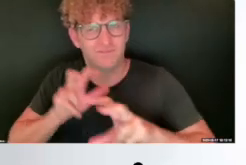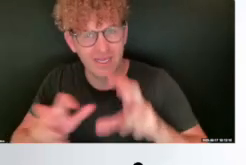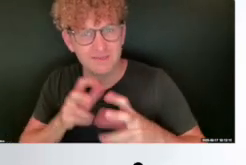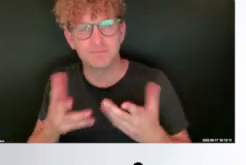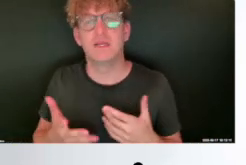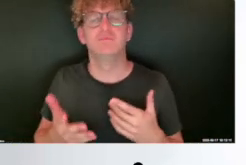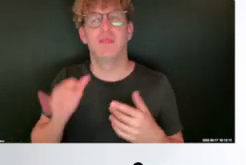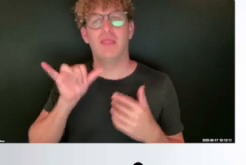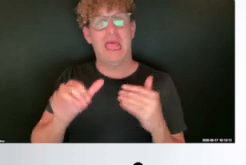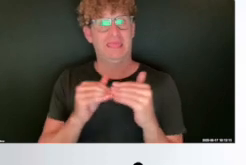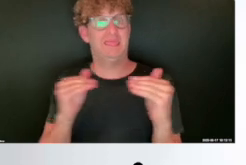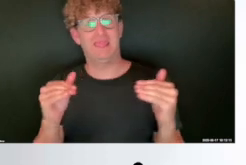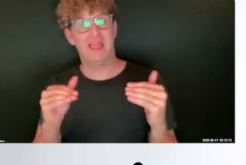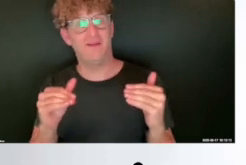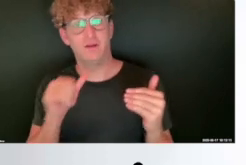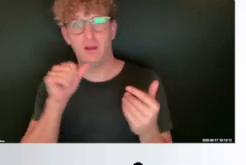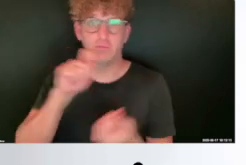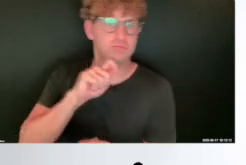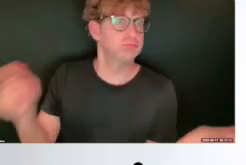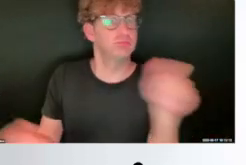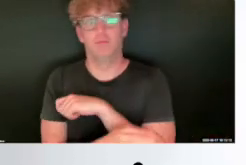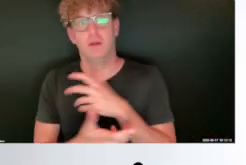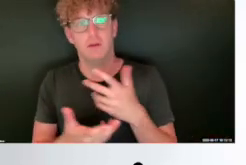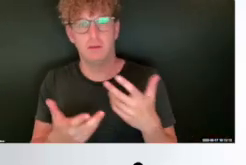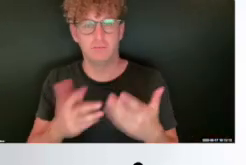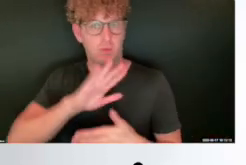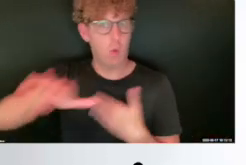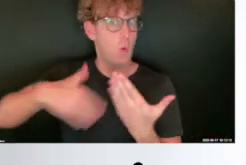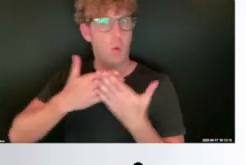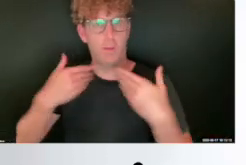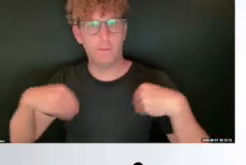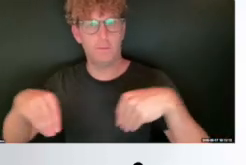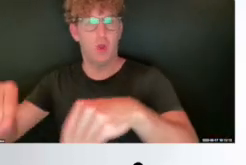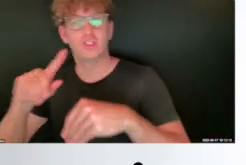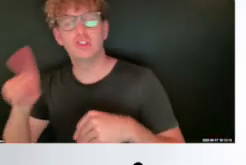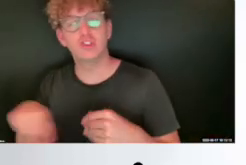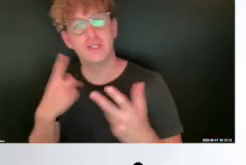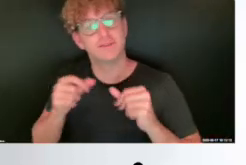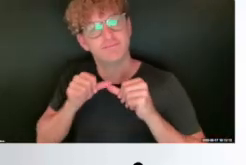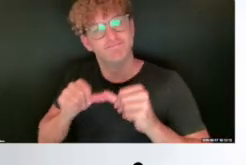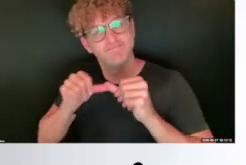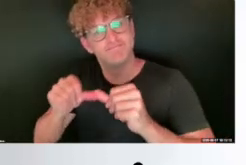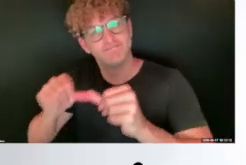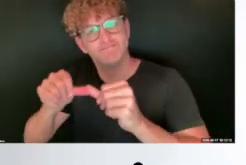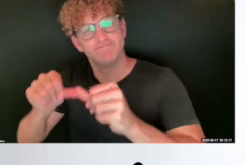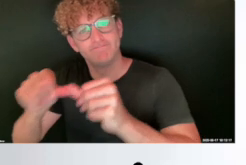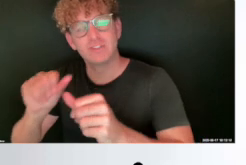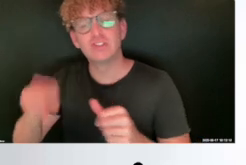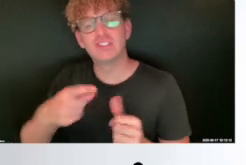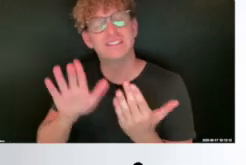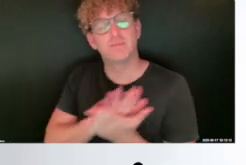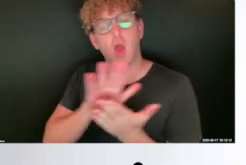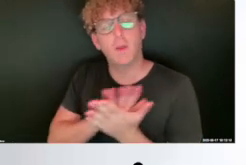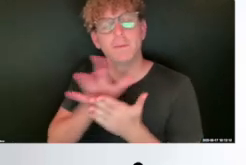to maintain momentum. This guidance document is used to signal to our stakeholders, as well as